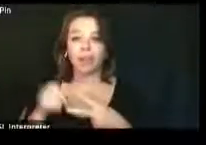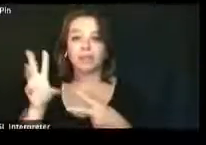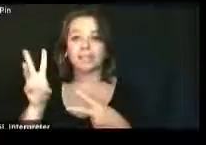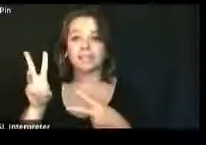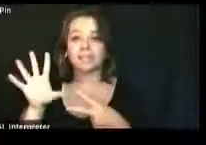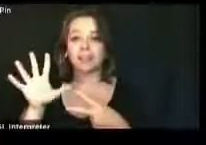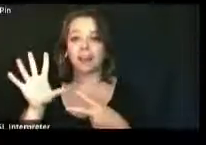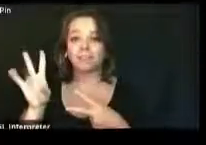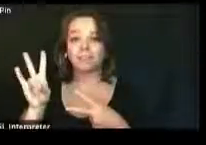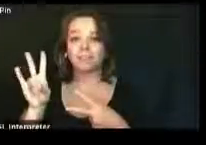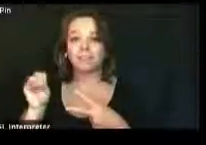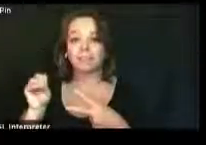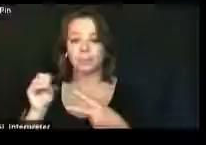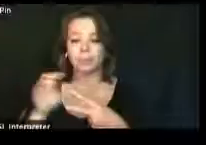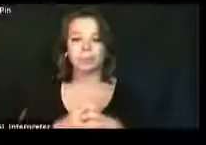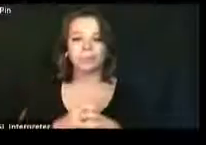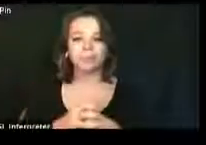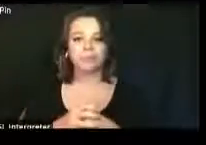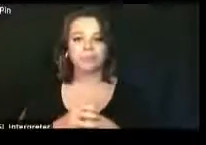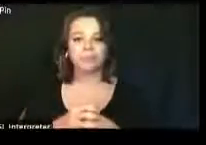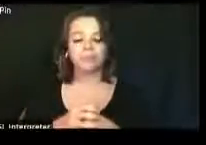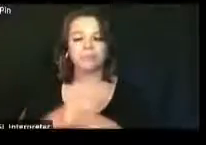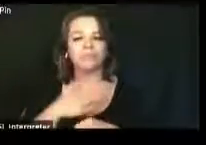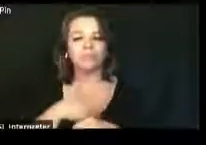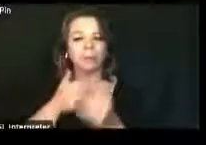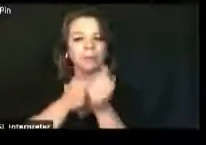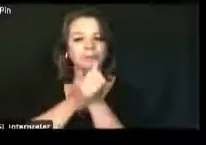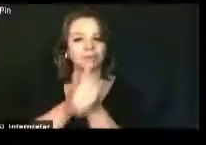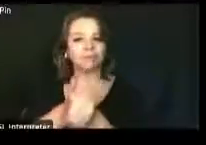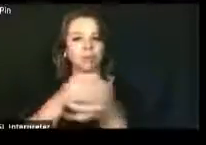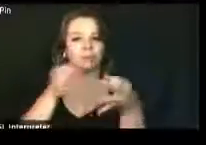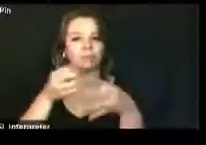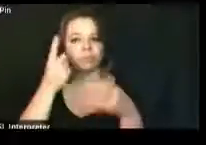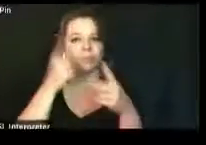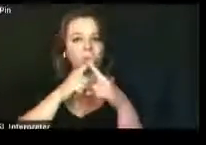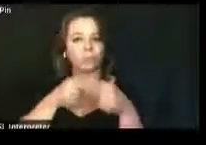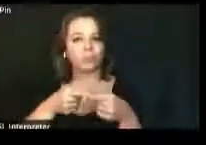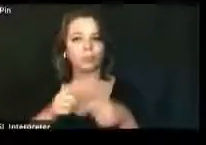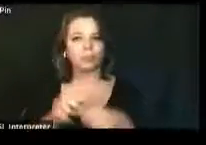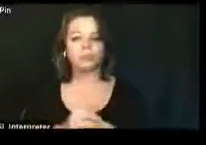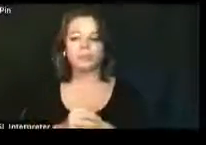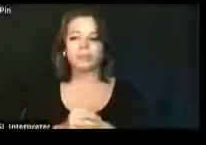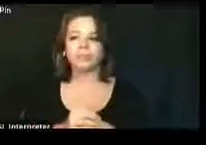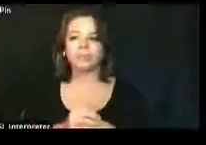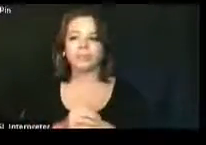6570. If you'll please follow the prompts to unmute.